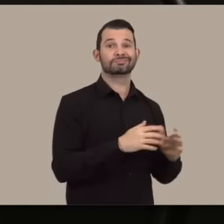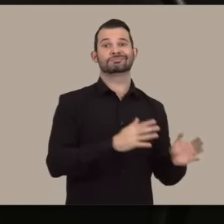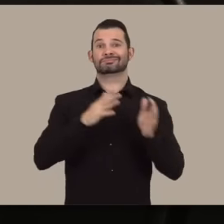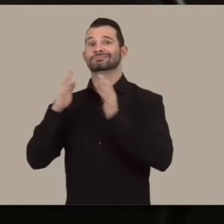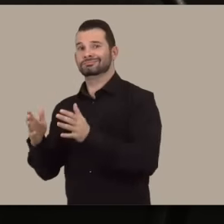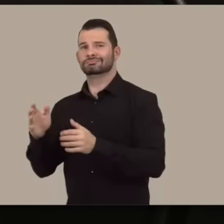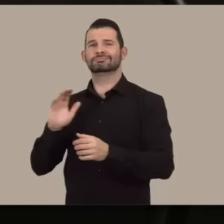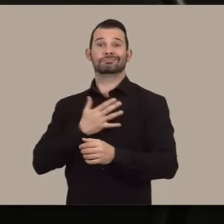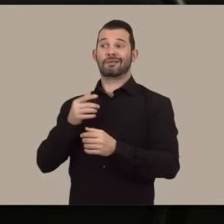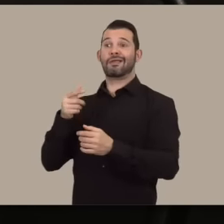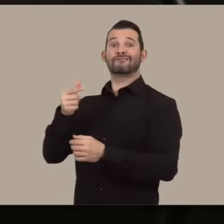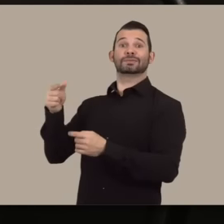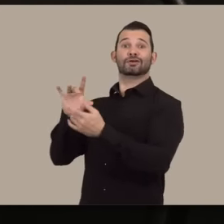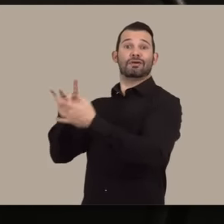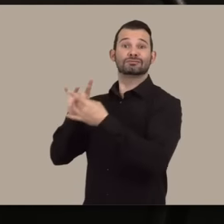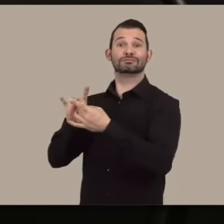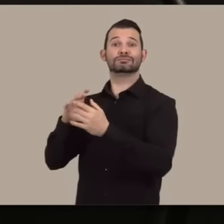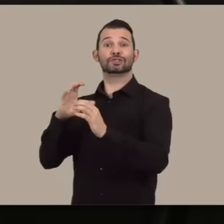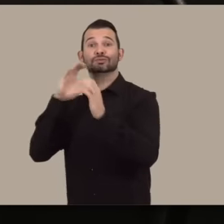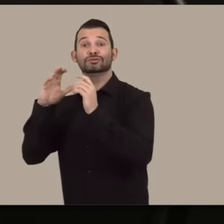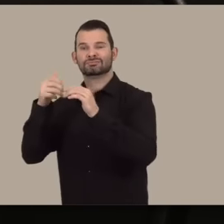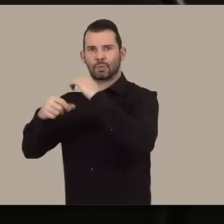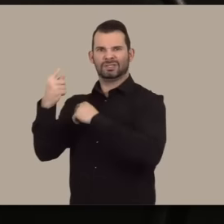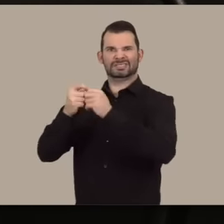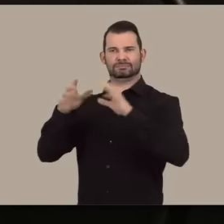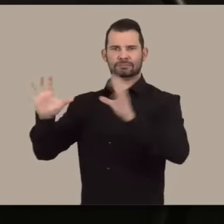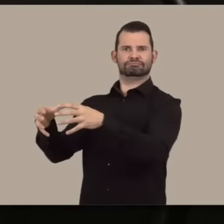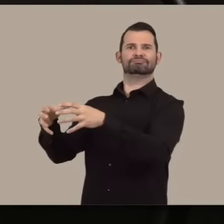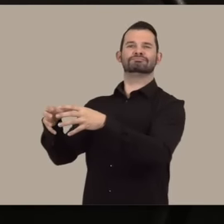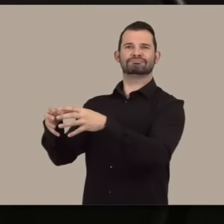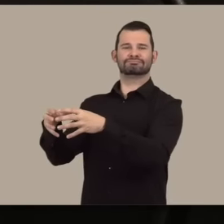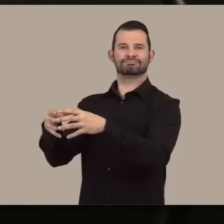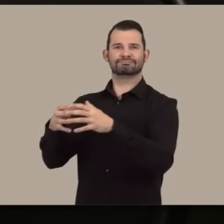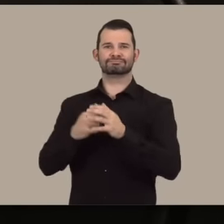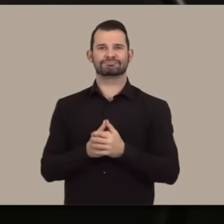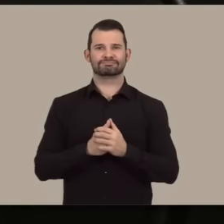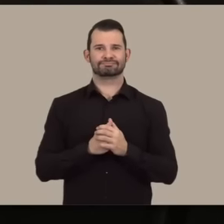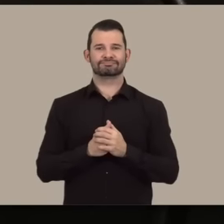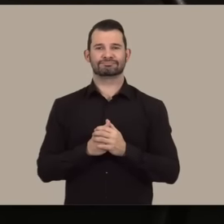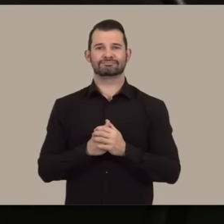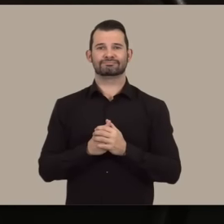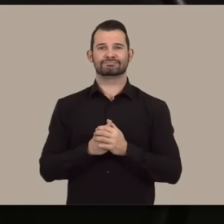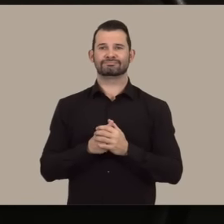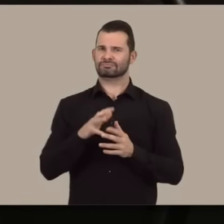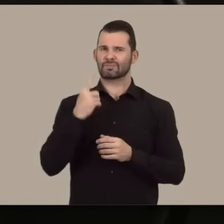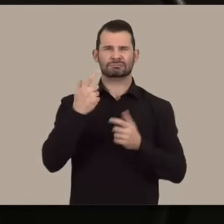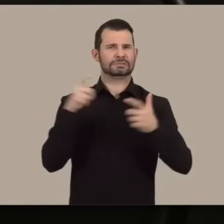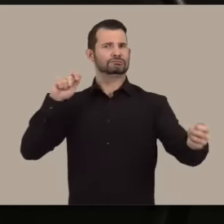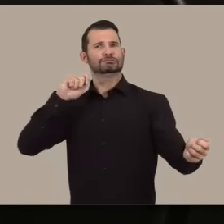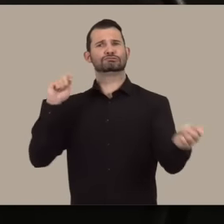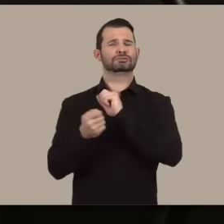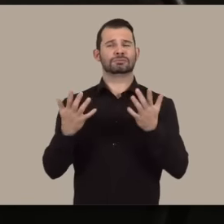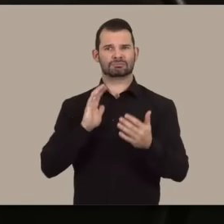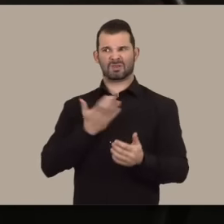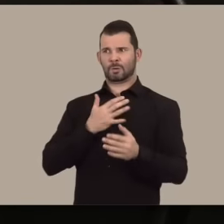under one vice president. We also brought our government relations and communications under one